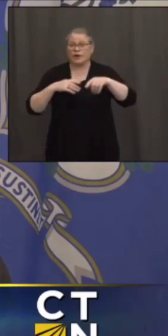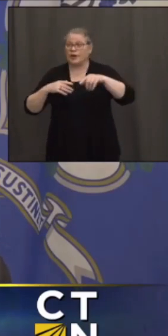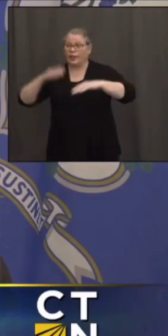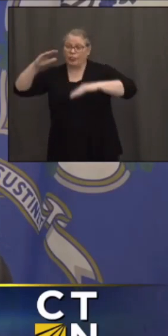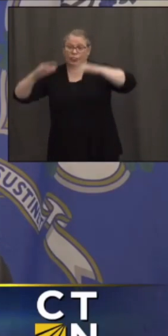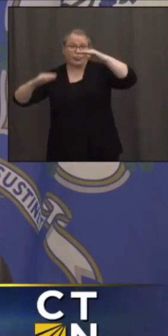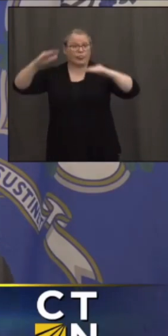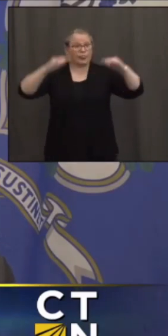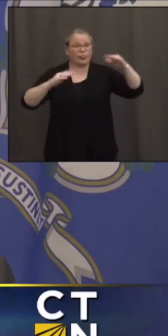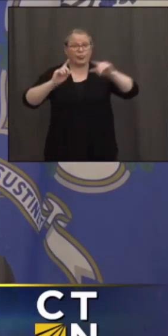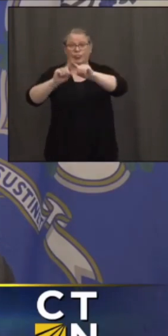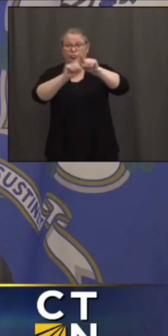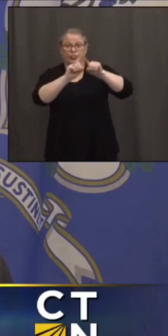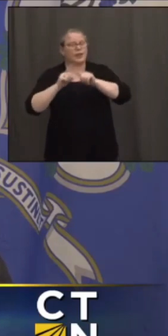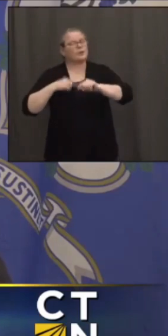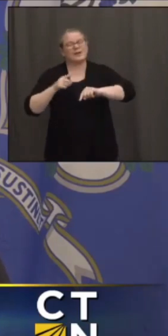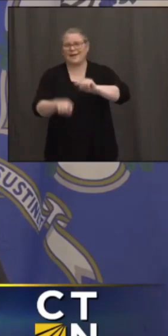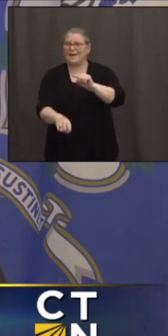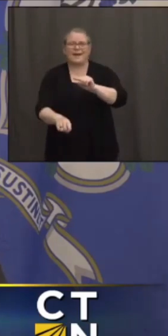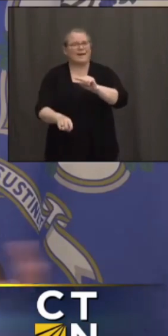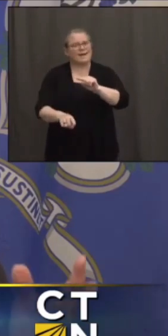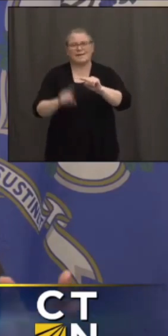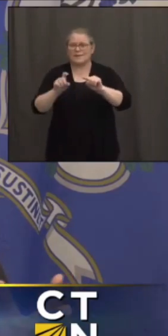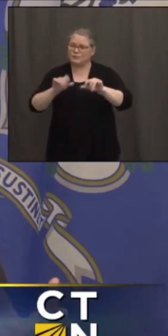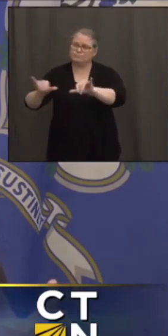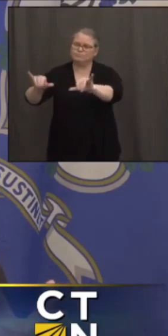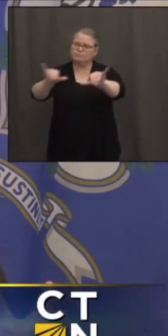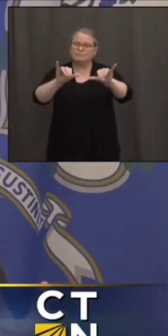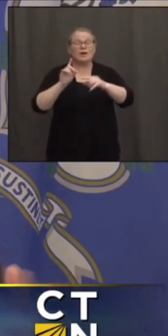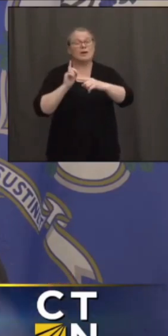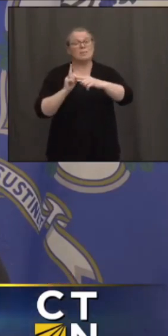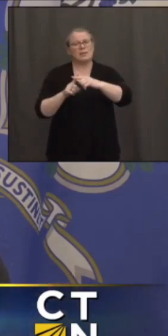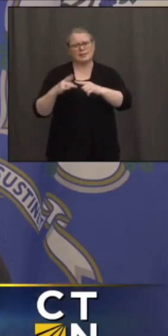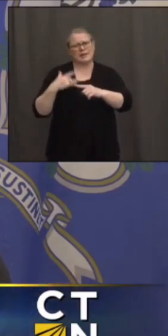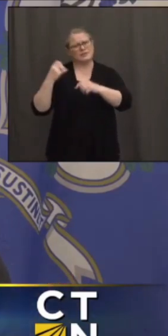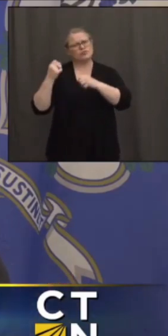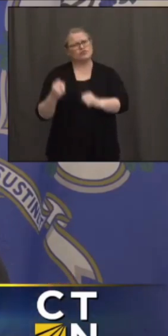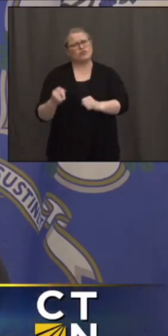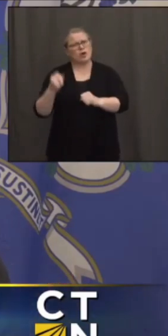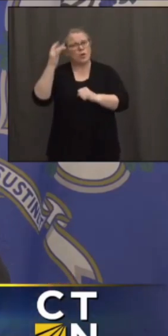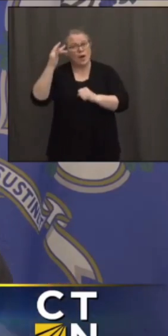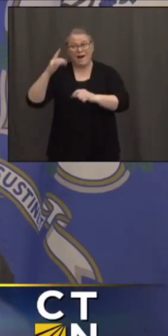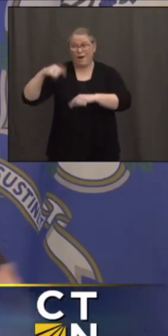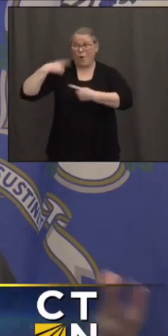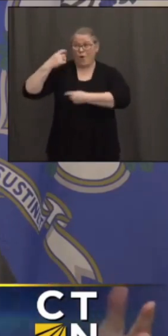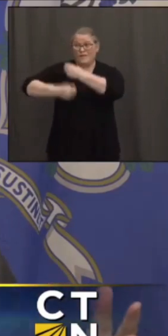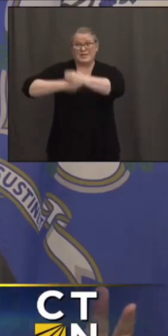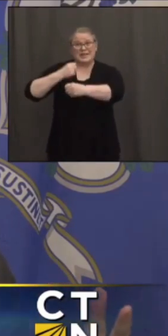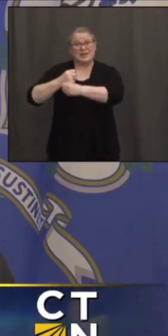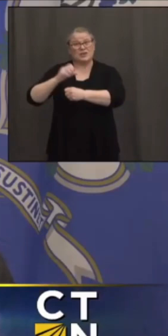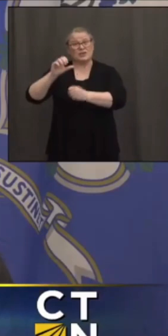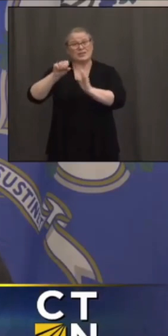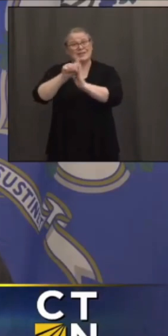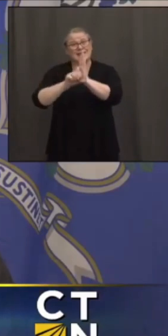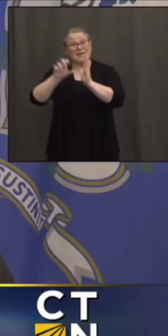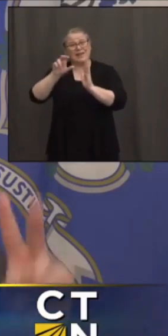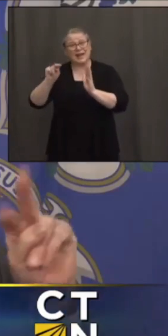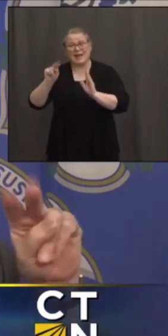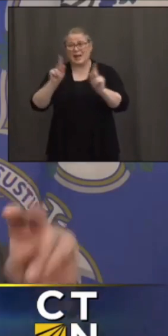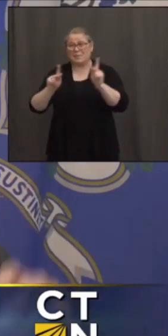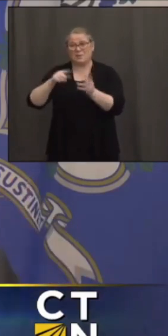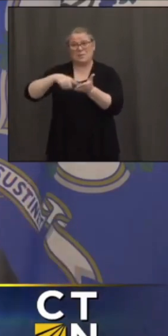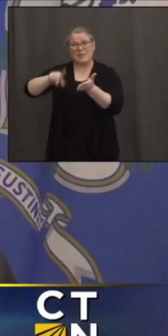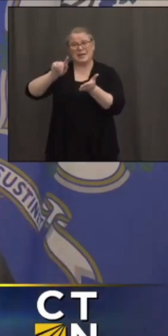And secondly, I do feel very strongly about this because over the years, the taxpayers of the state of Connecticut have picked up an awful lot